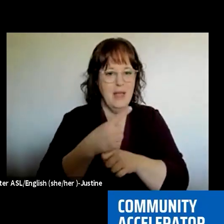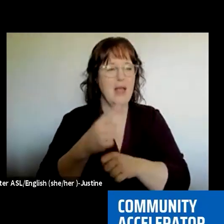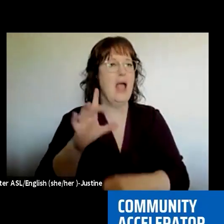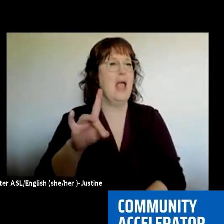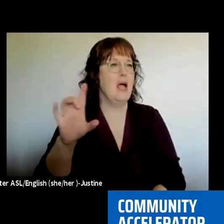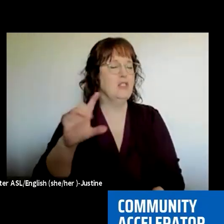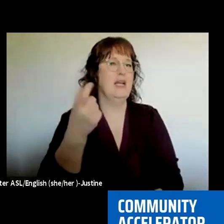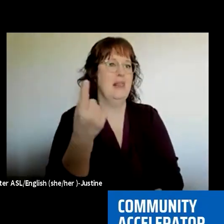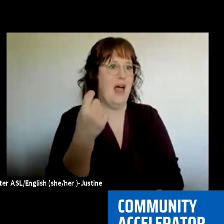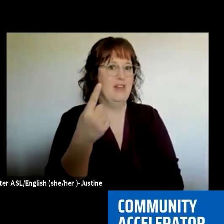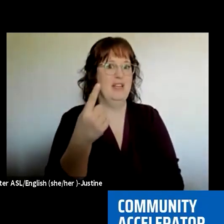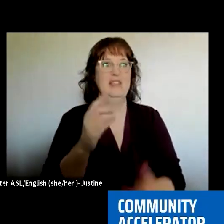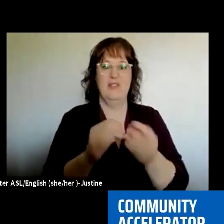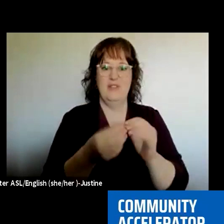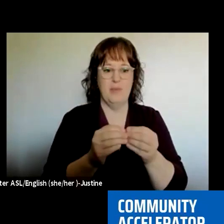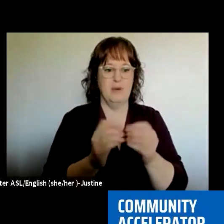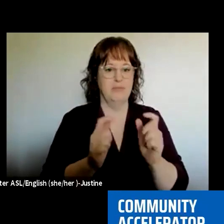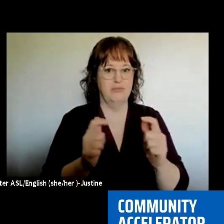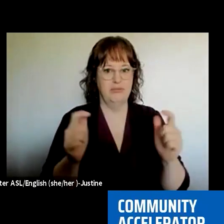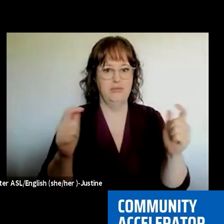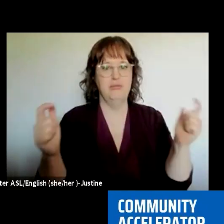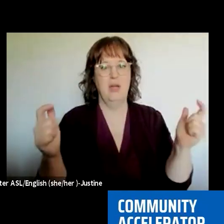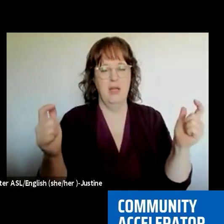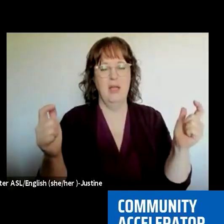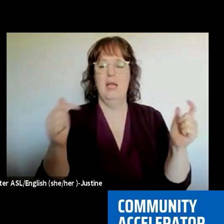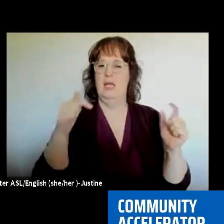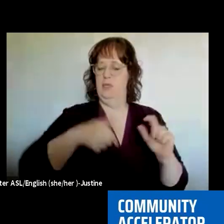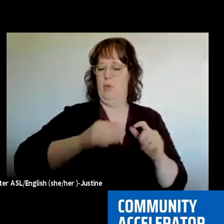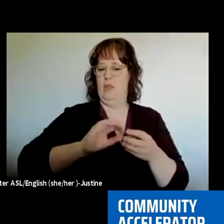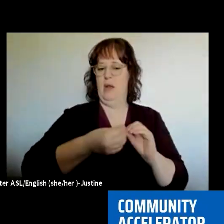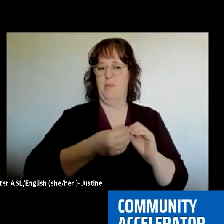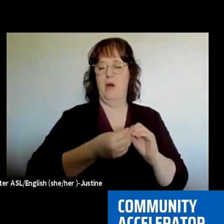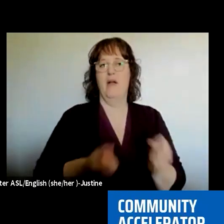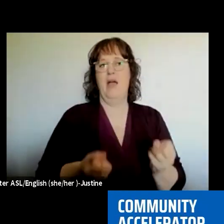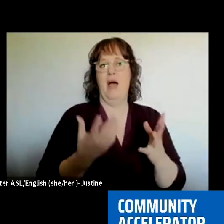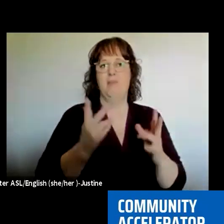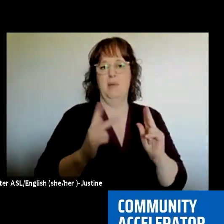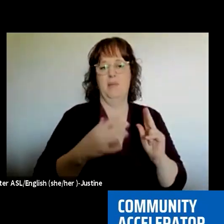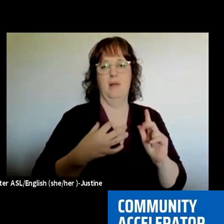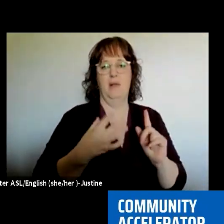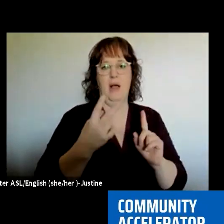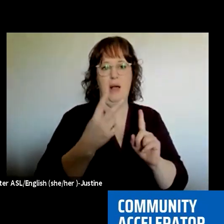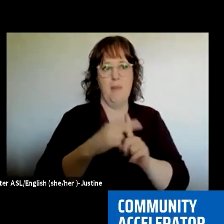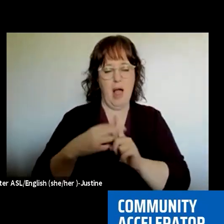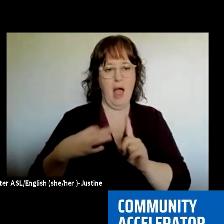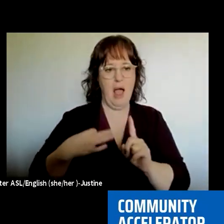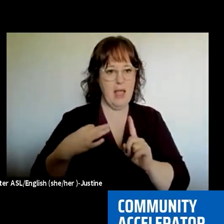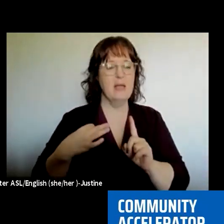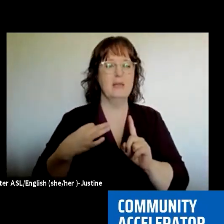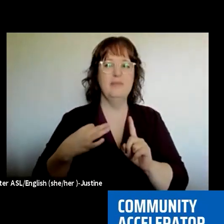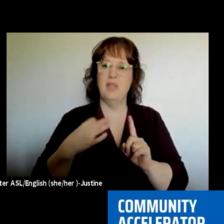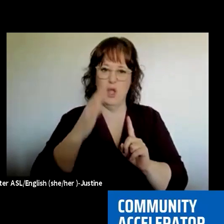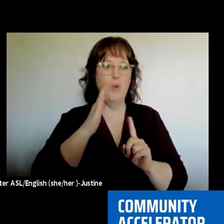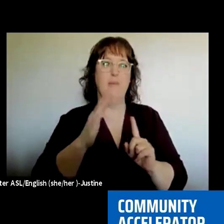anticipate that the pool of eligible applicants this year will be large again, meaning that some grantees awards will